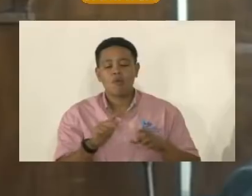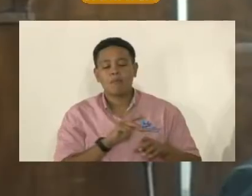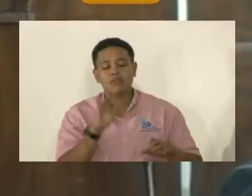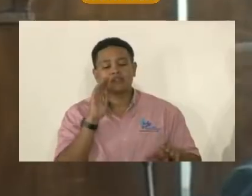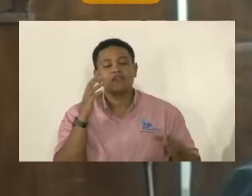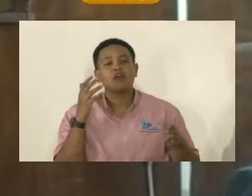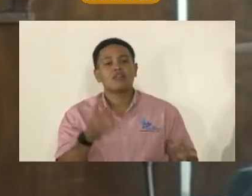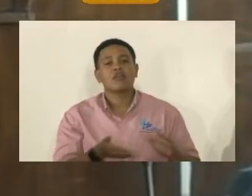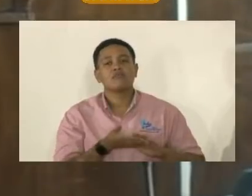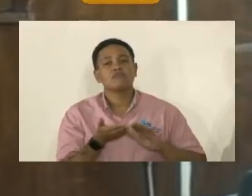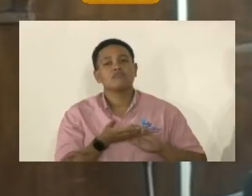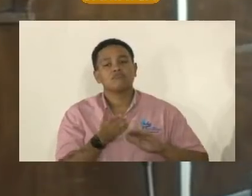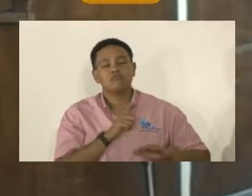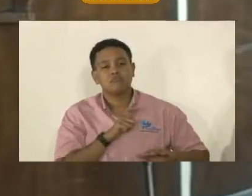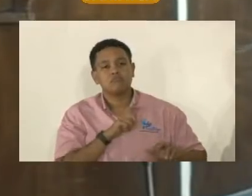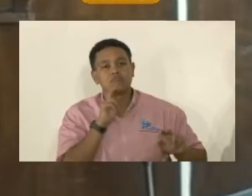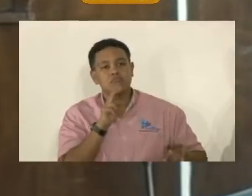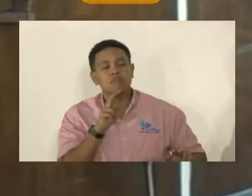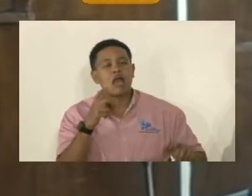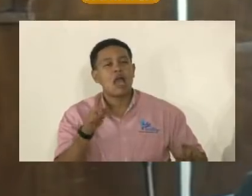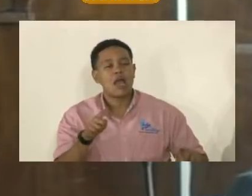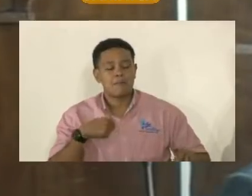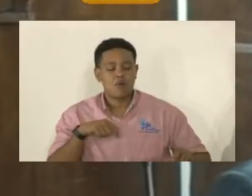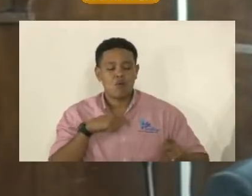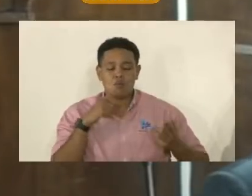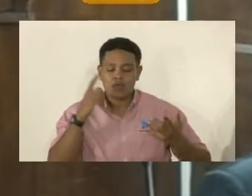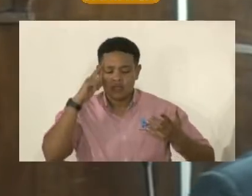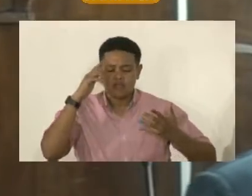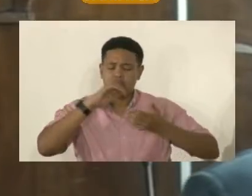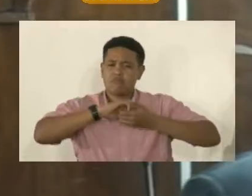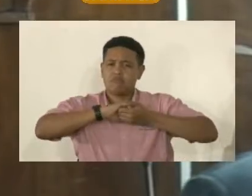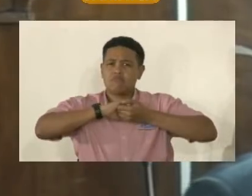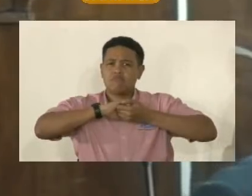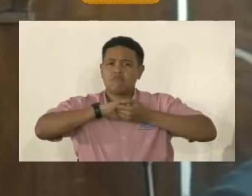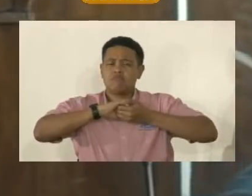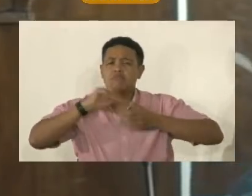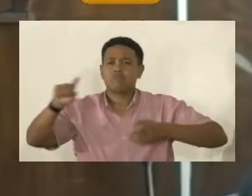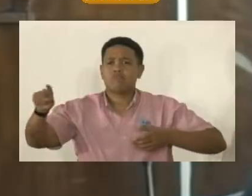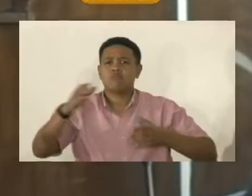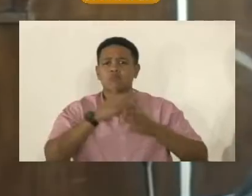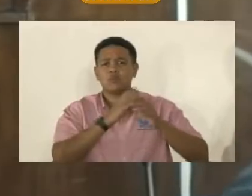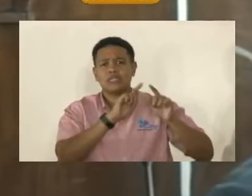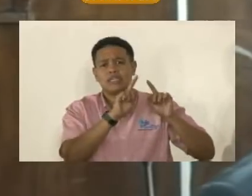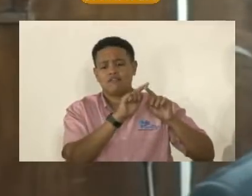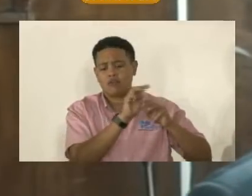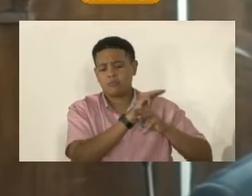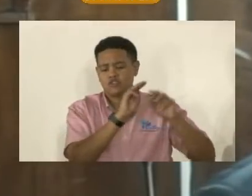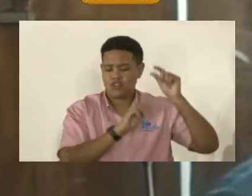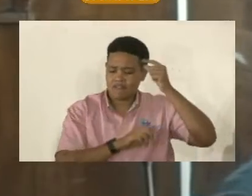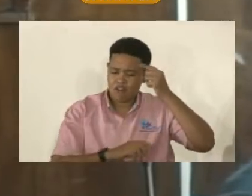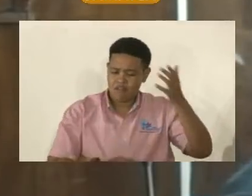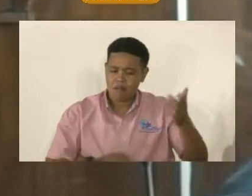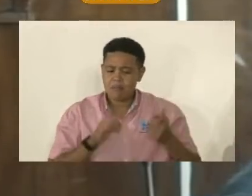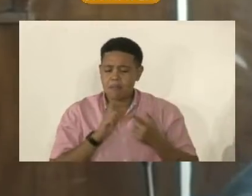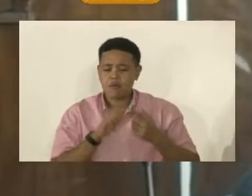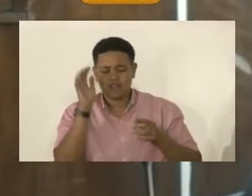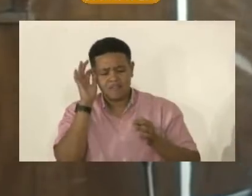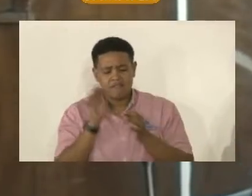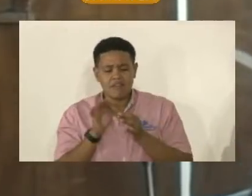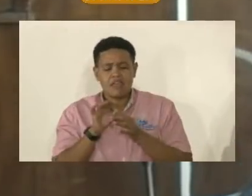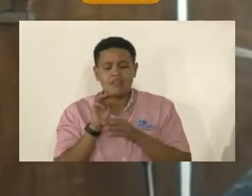underground policing. And we forged a broad-based partnership between various ministries of government,